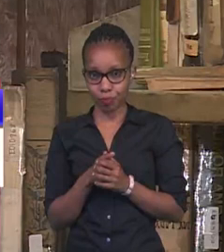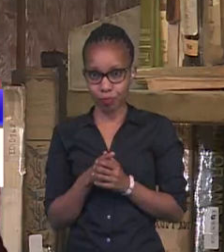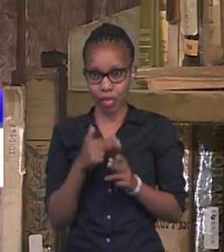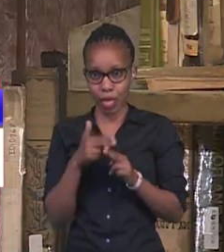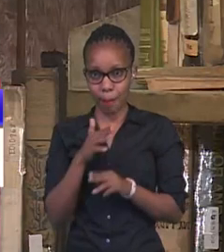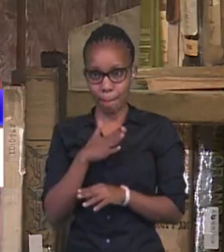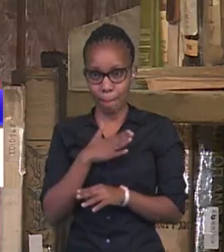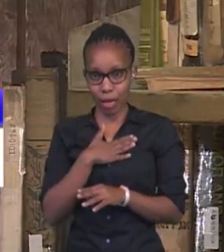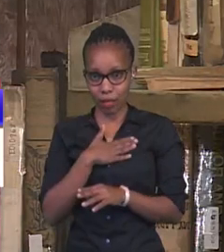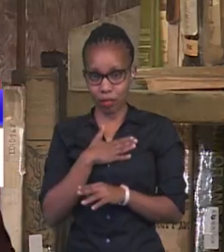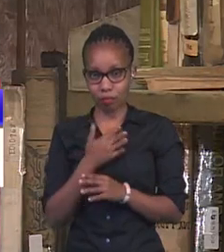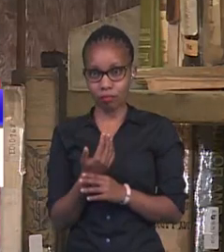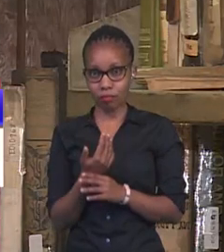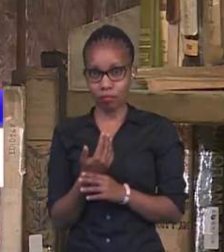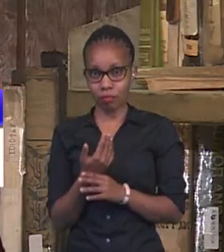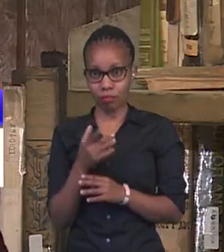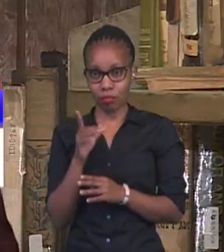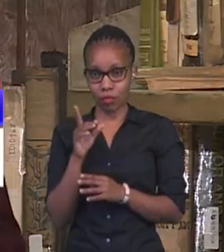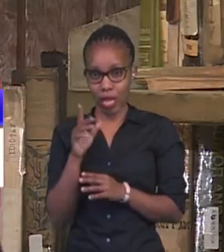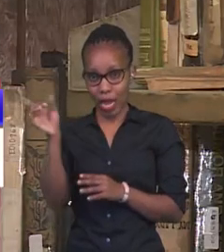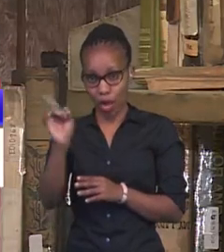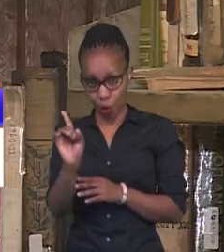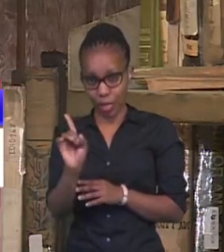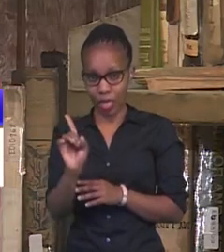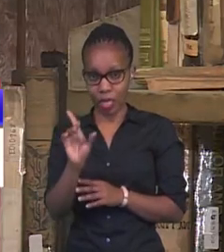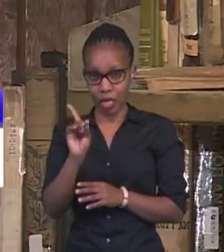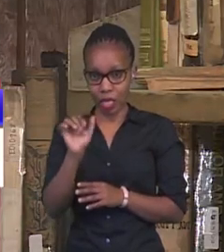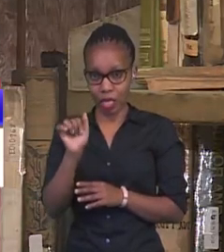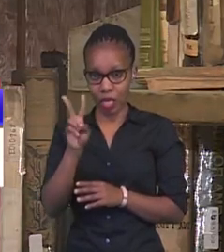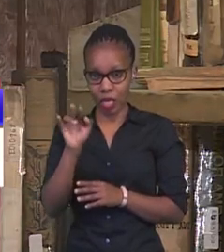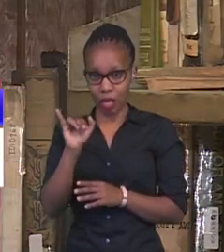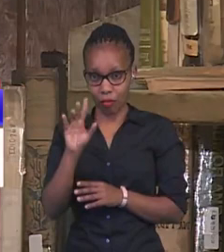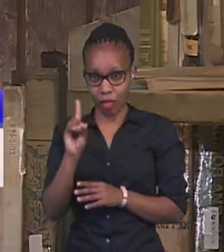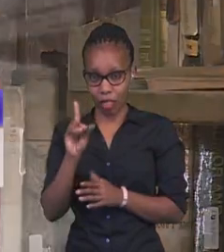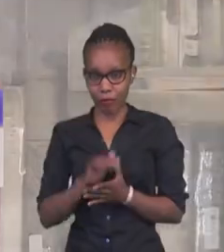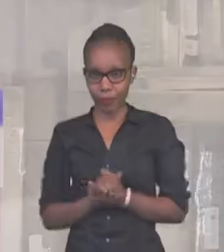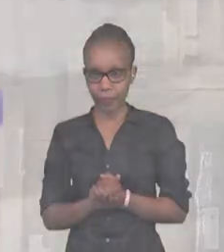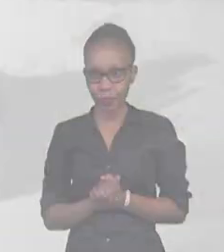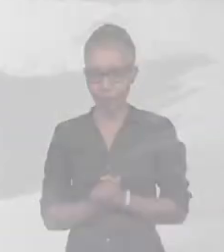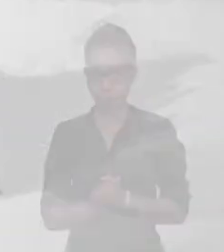from the McMillan Memorial Library in Nairobi, I'm David Kagina.